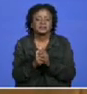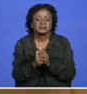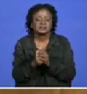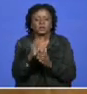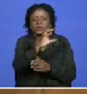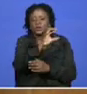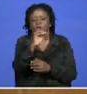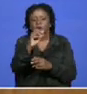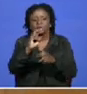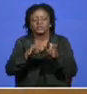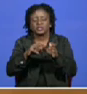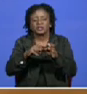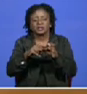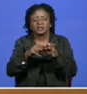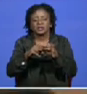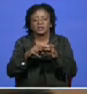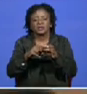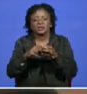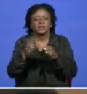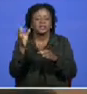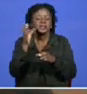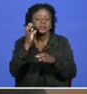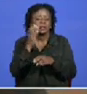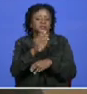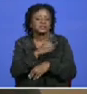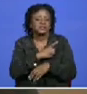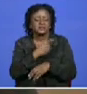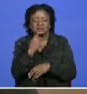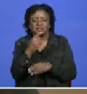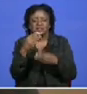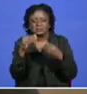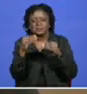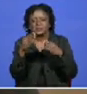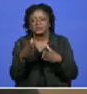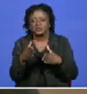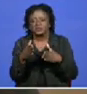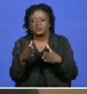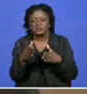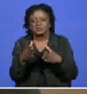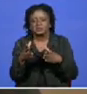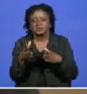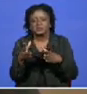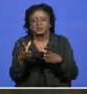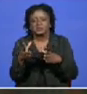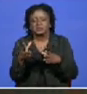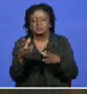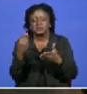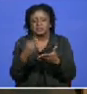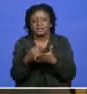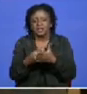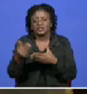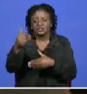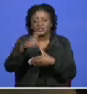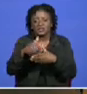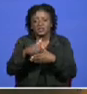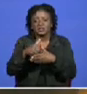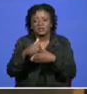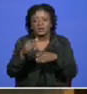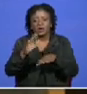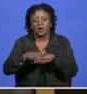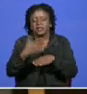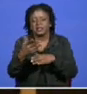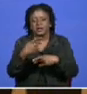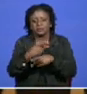Co-chair for the project, Cleopatra Davis, says merchants cashing in on their profits remains somewhat of a technical issue. But as the